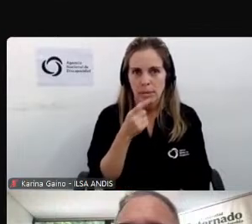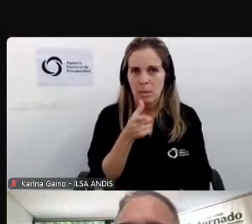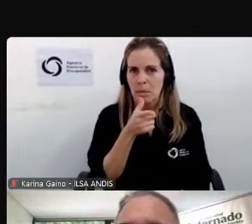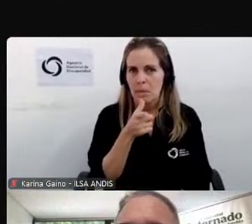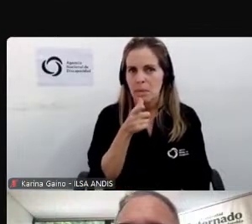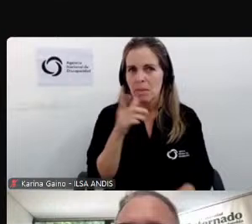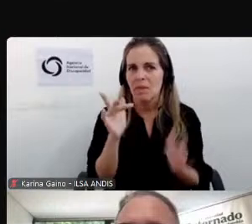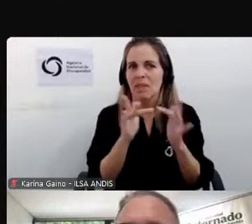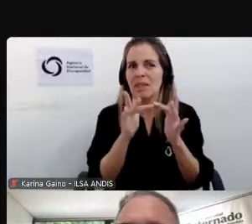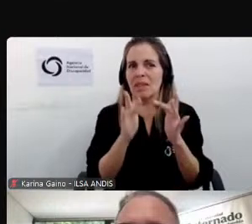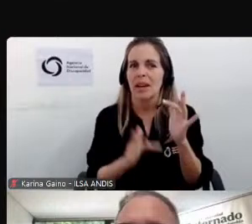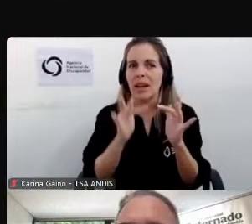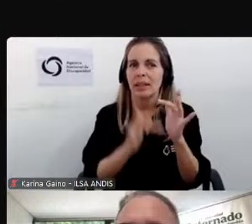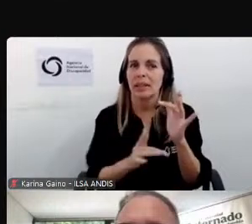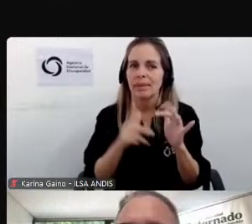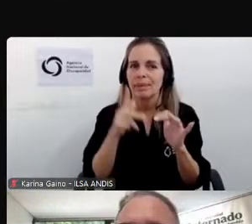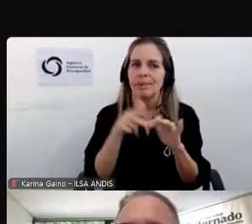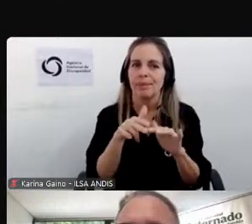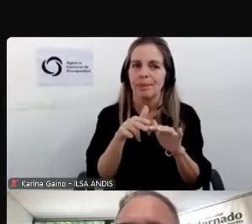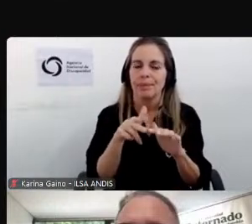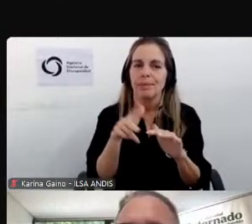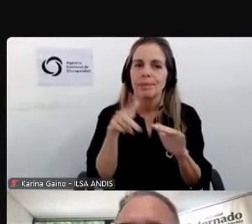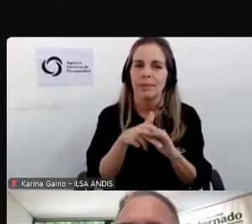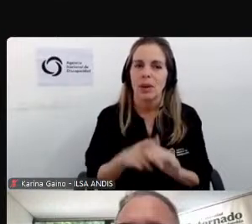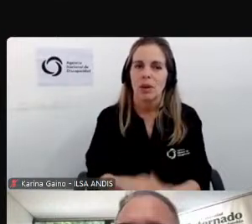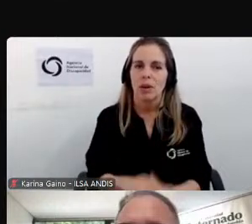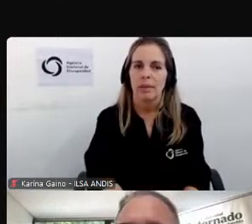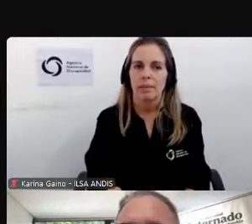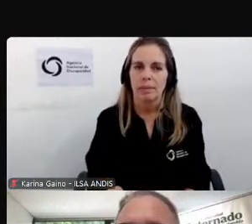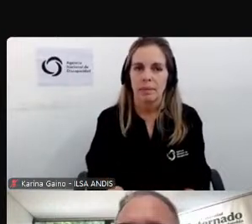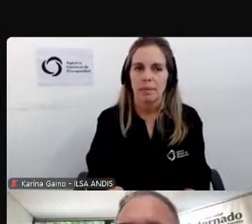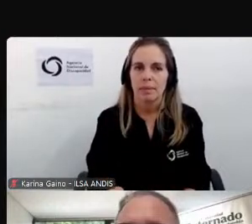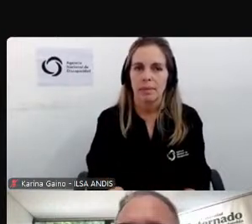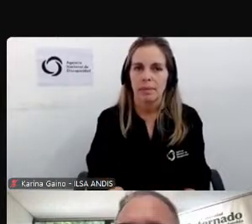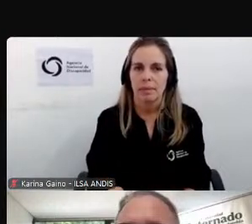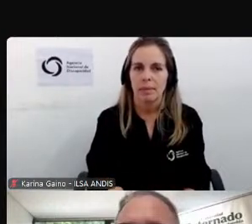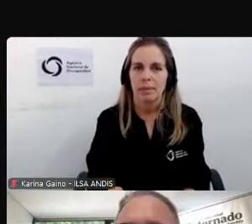Julian, there have been some interruptions and we can't hear you.